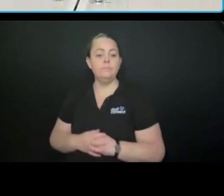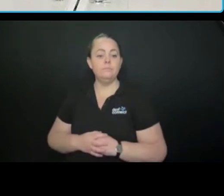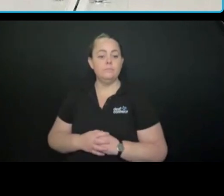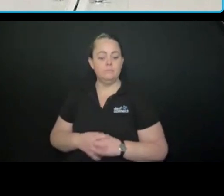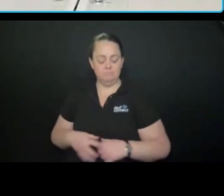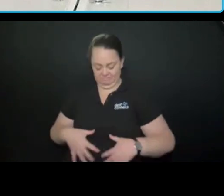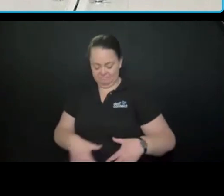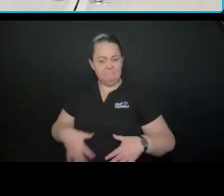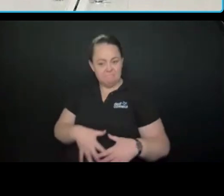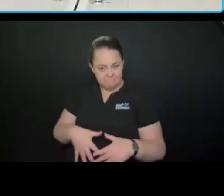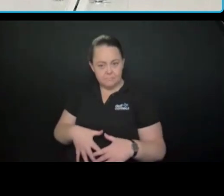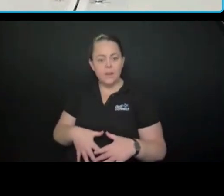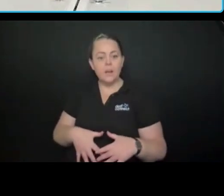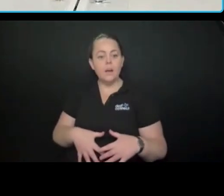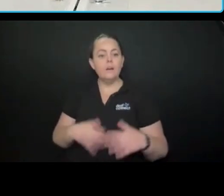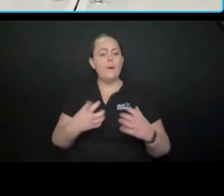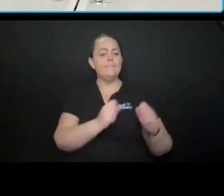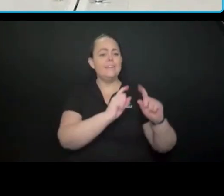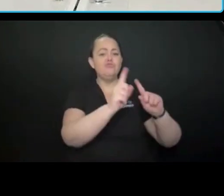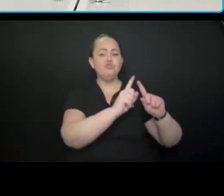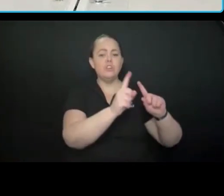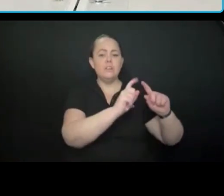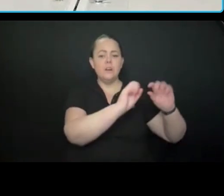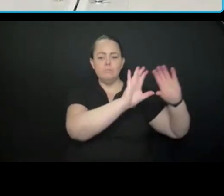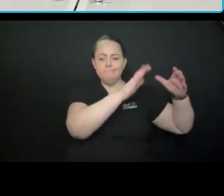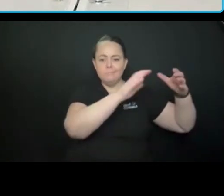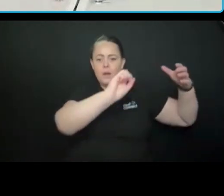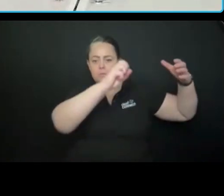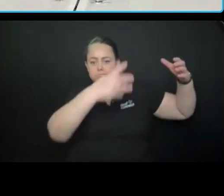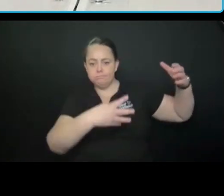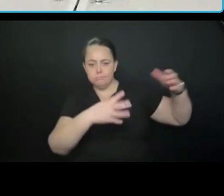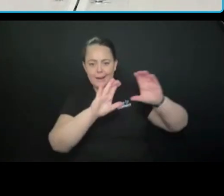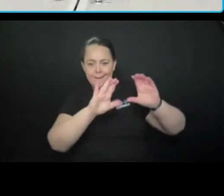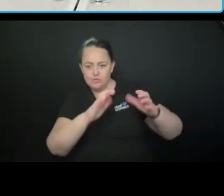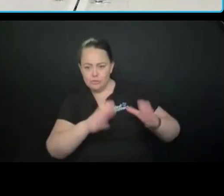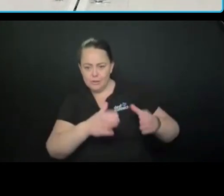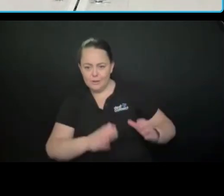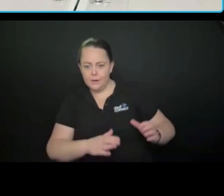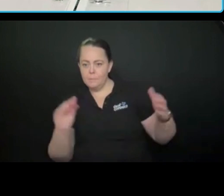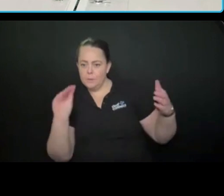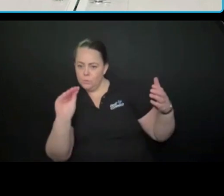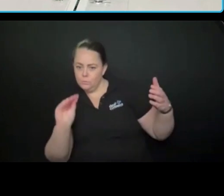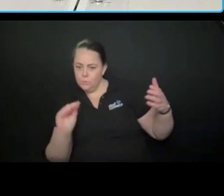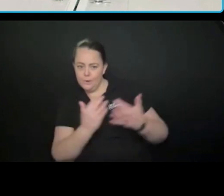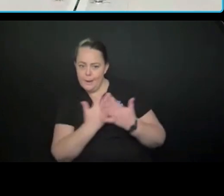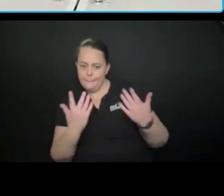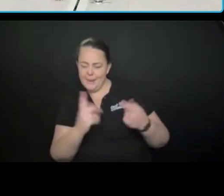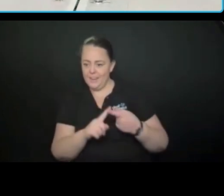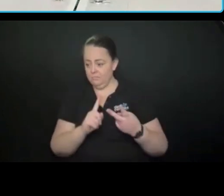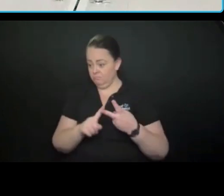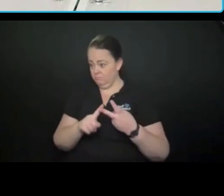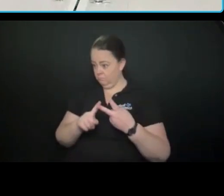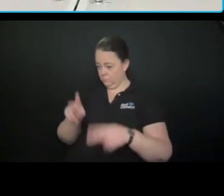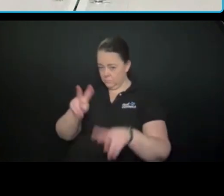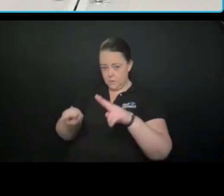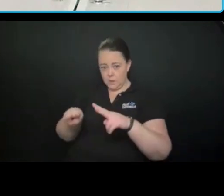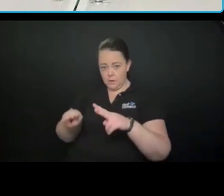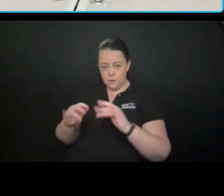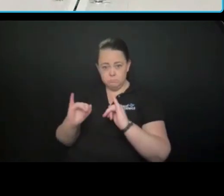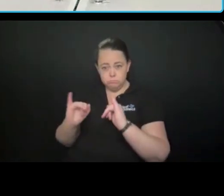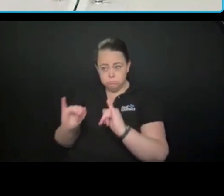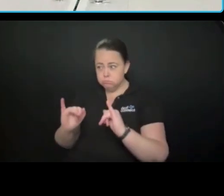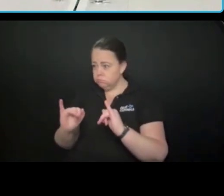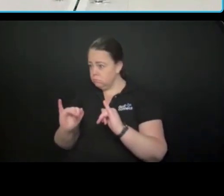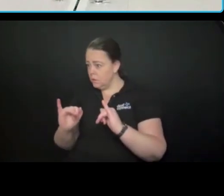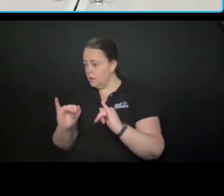of the subcategories. The number of care recipients assessed for incontinence, with incontinence,